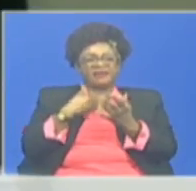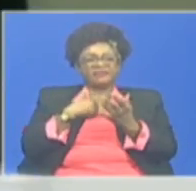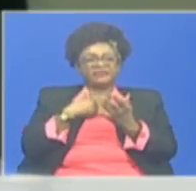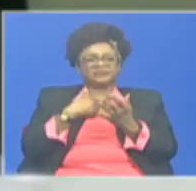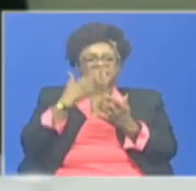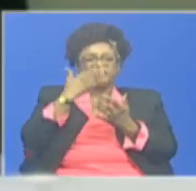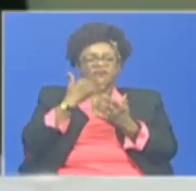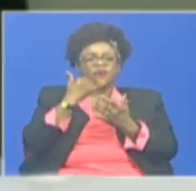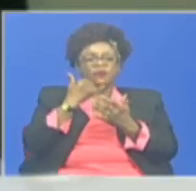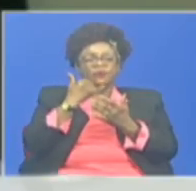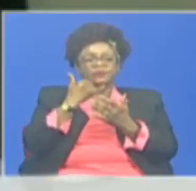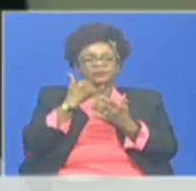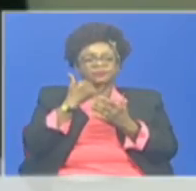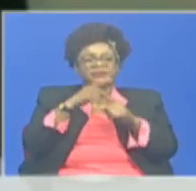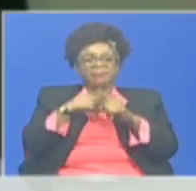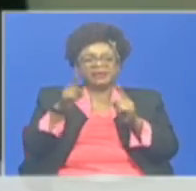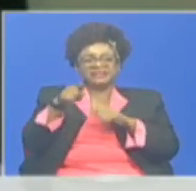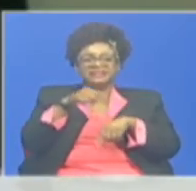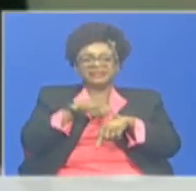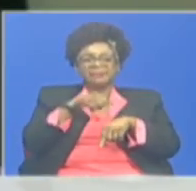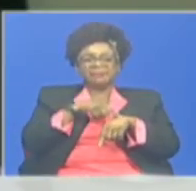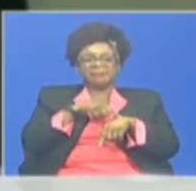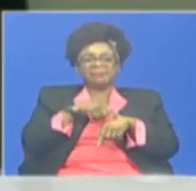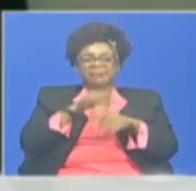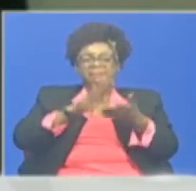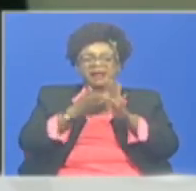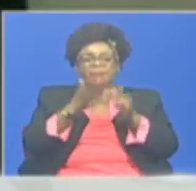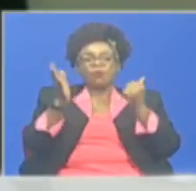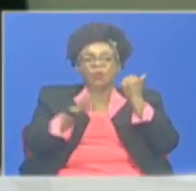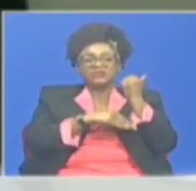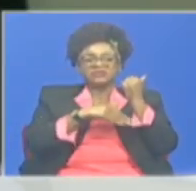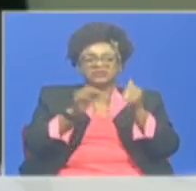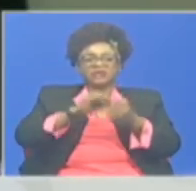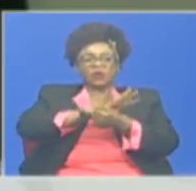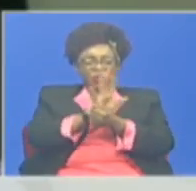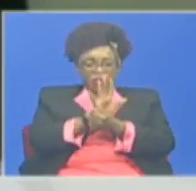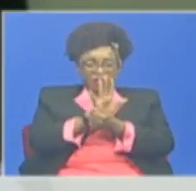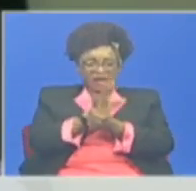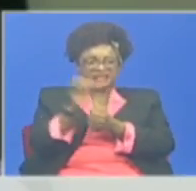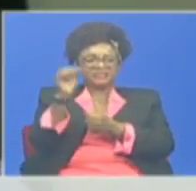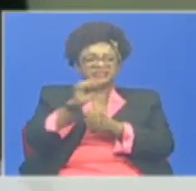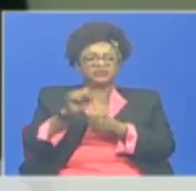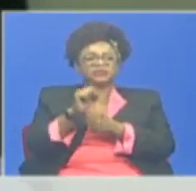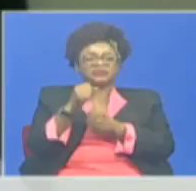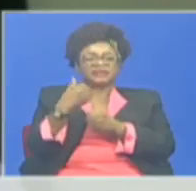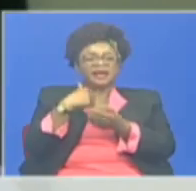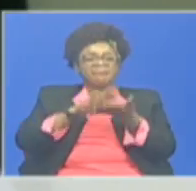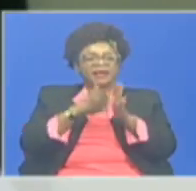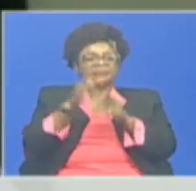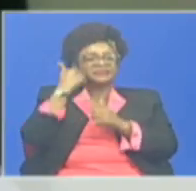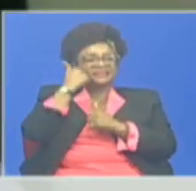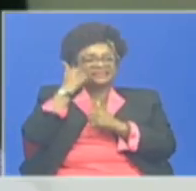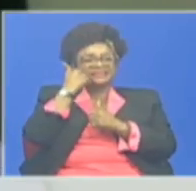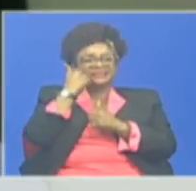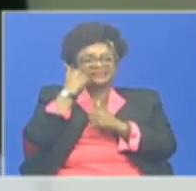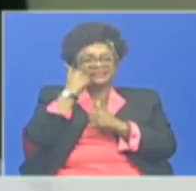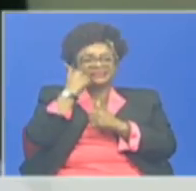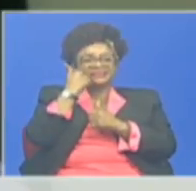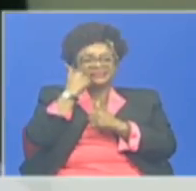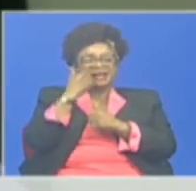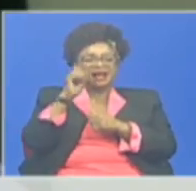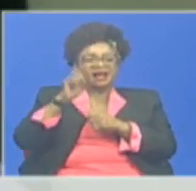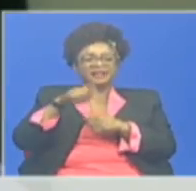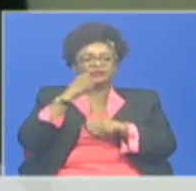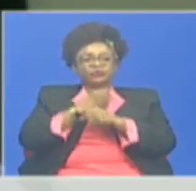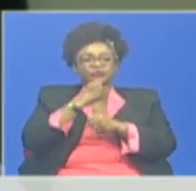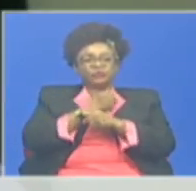number of times, and this time around it got worse since the coronavirus season. I got sick, had to get a COVID-19 test done, and between